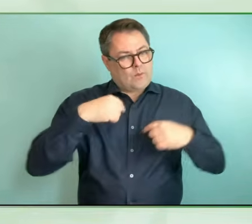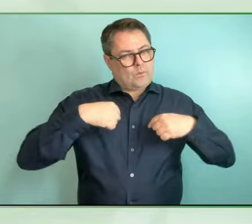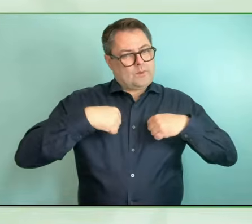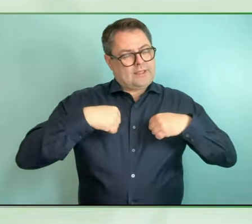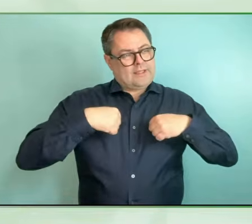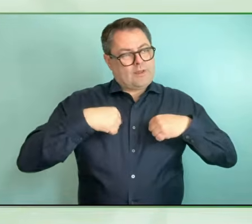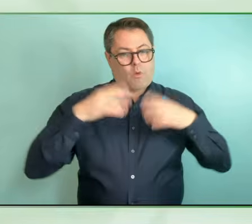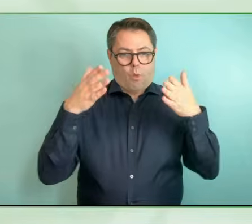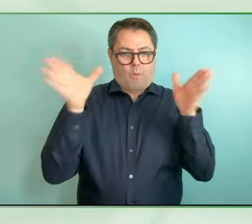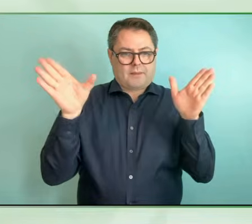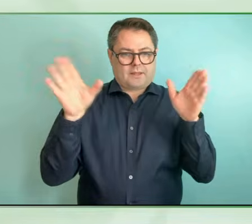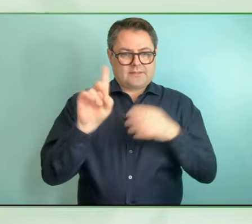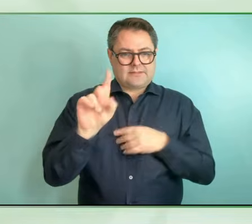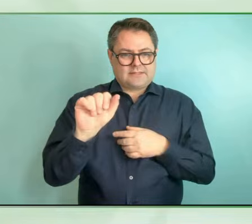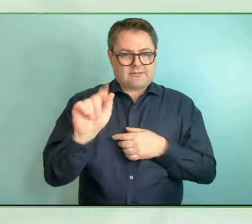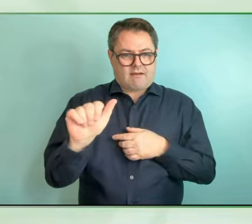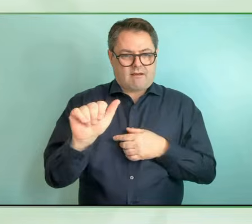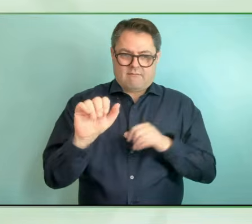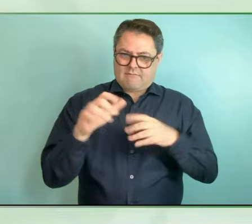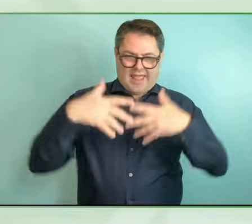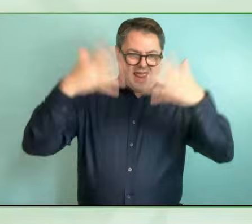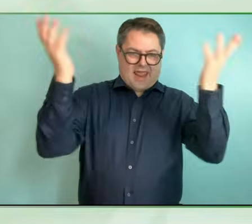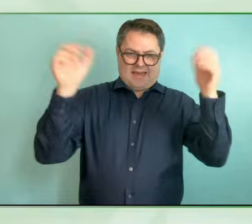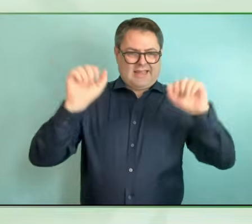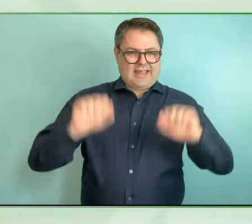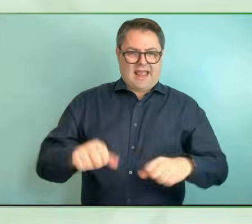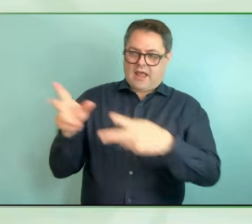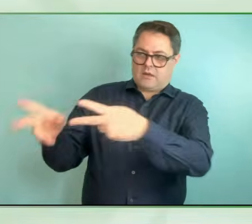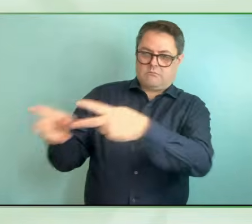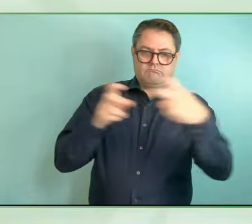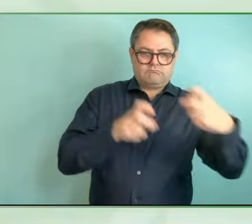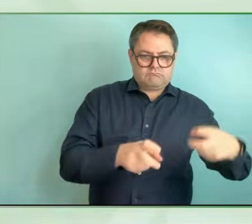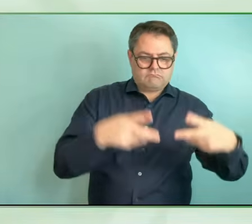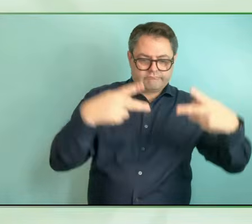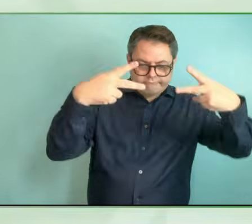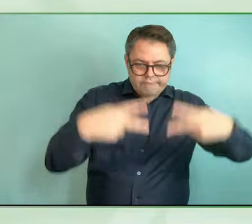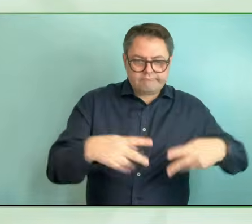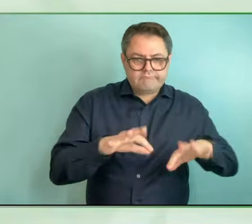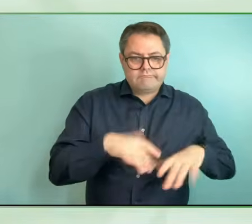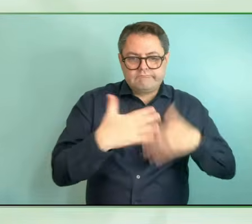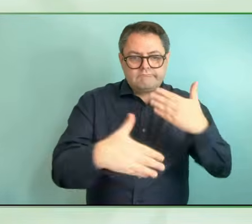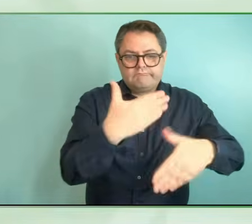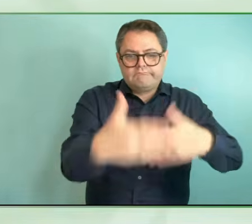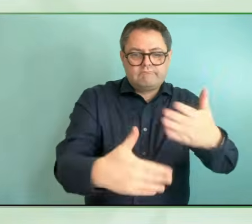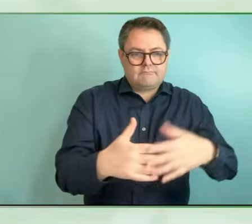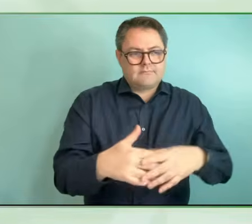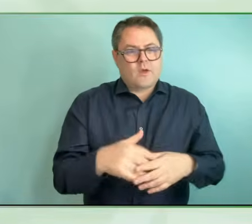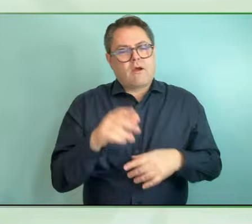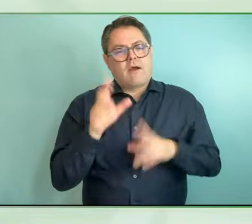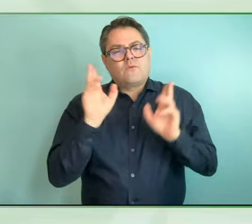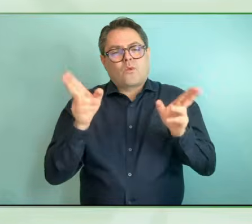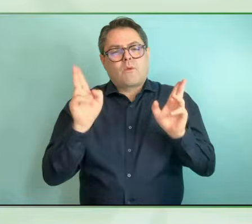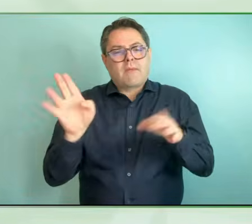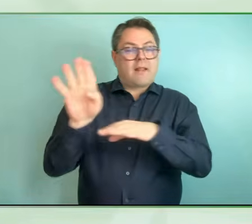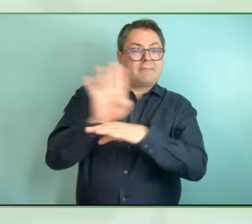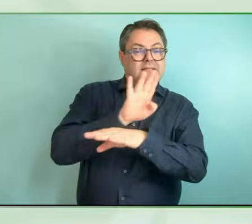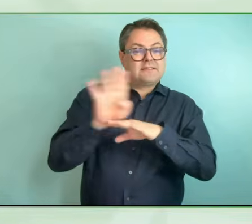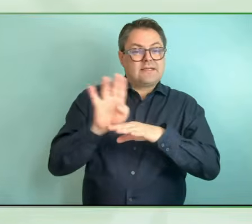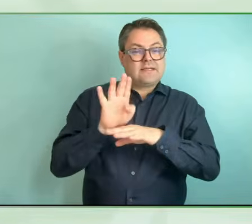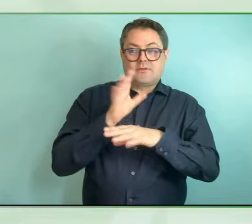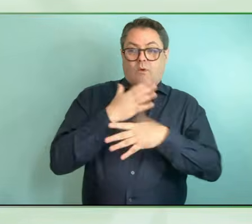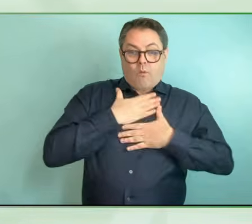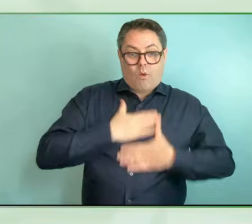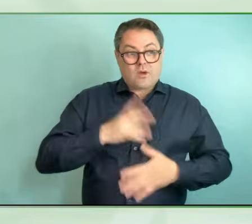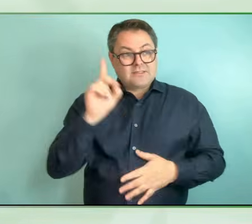easy to sell to companies, because they want to keep the data for themselves, and that